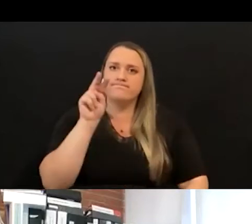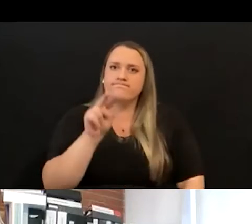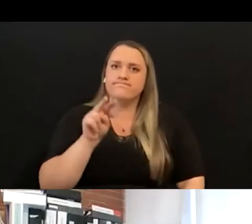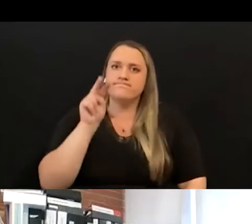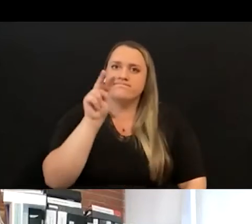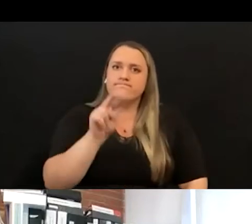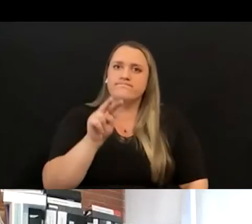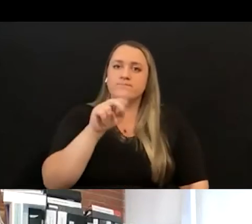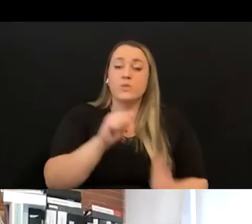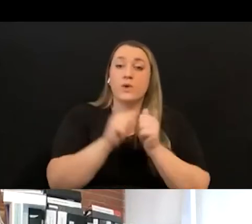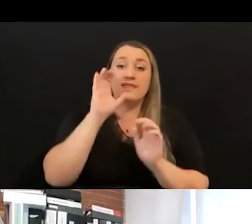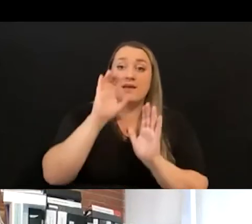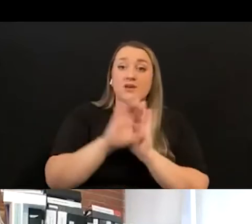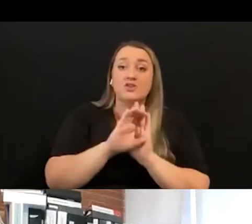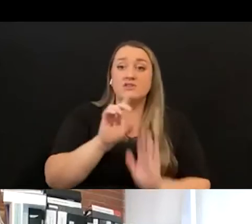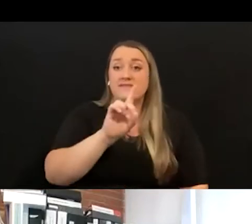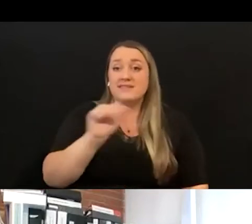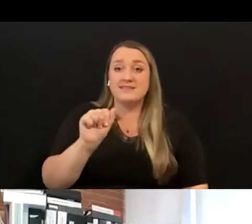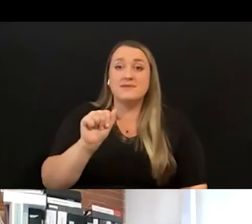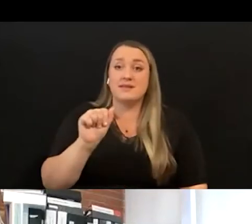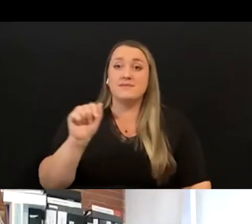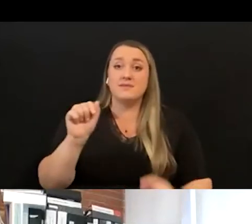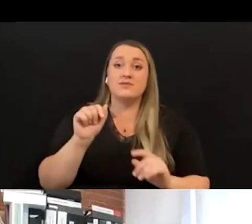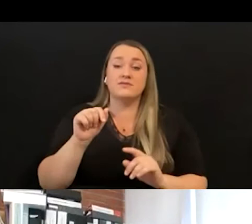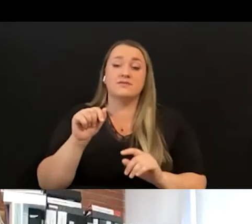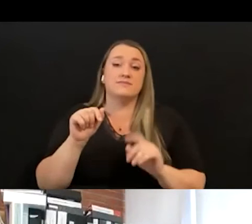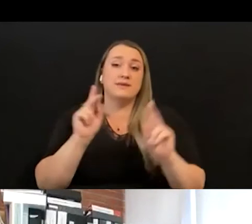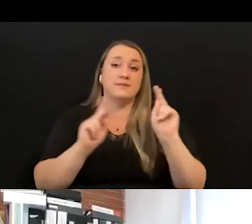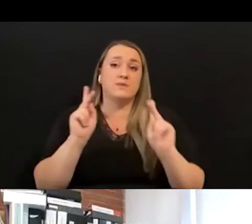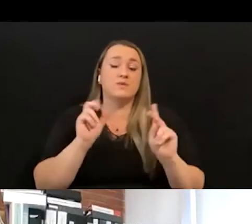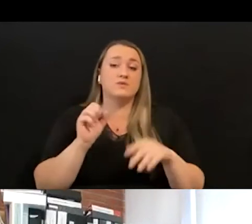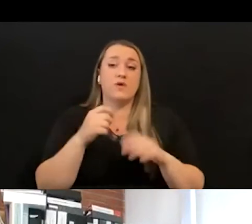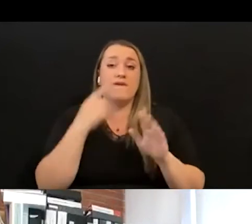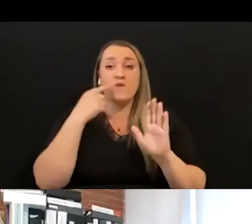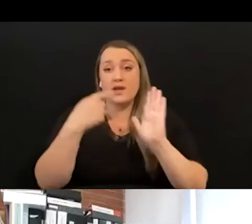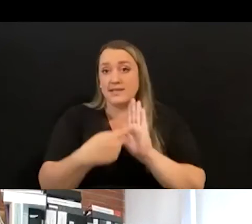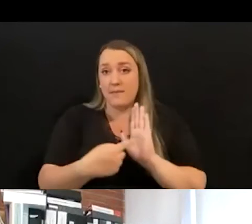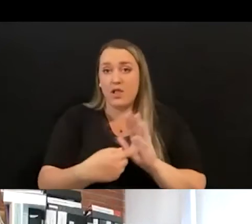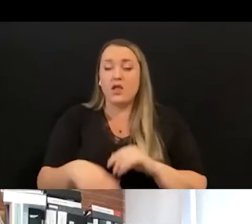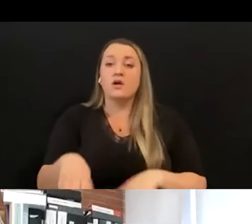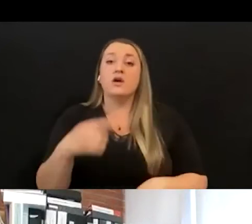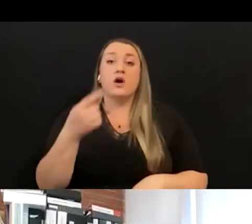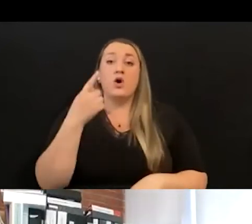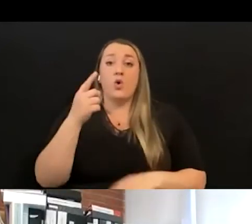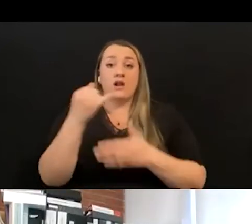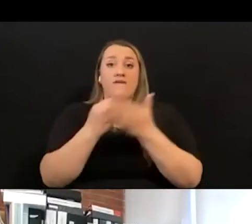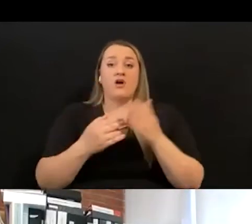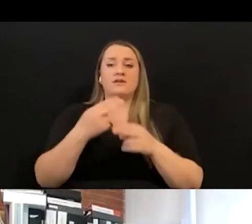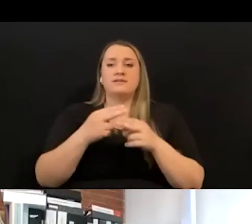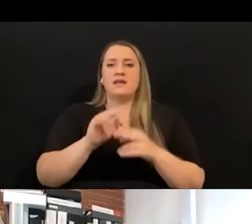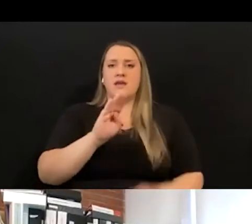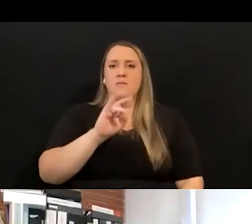of disability and disabled people. So, for instance, one of the artists, Bill Bruckner, has